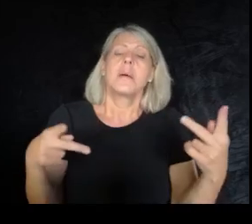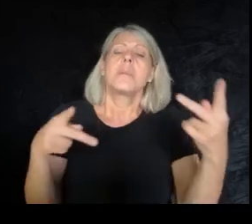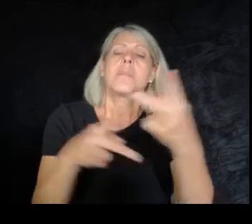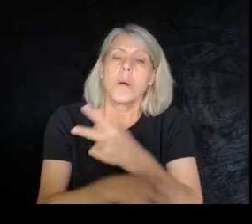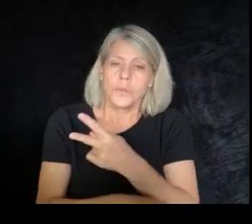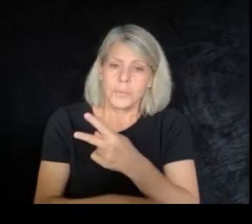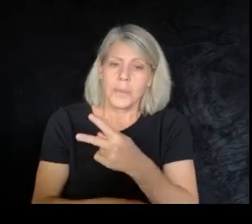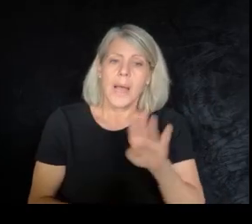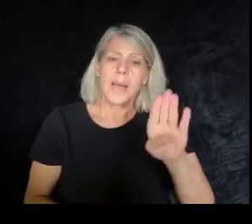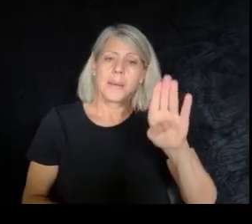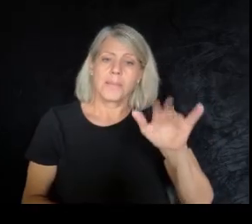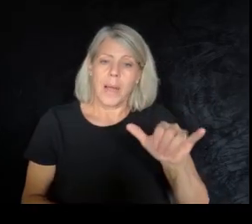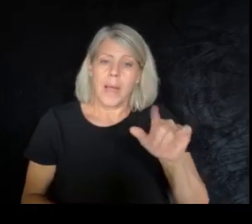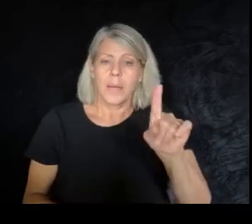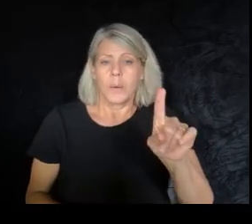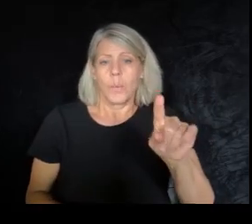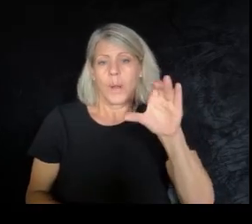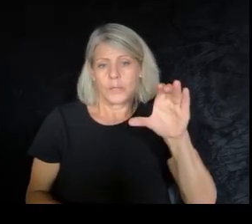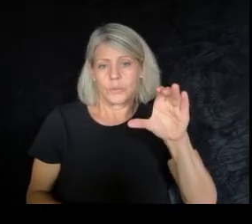multiply by 100.